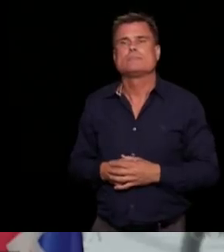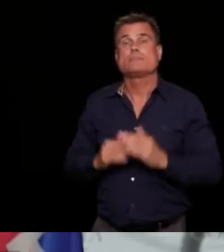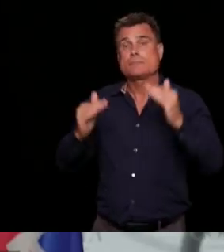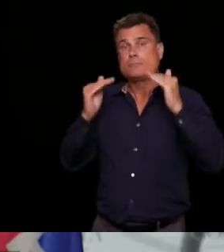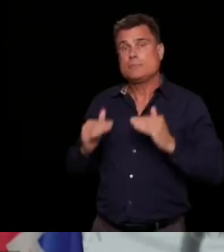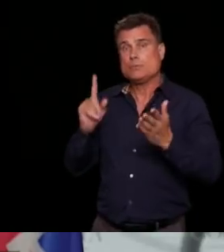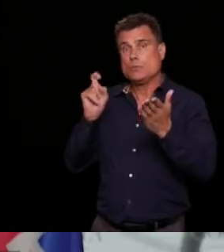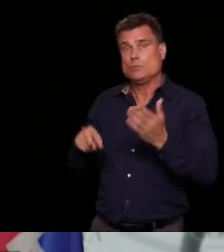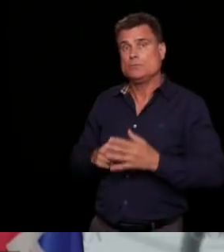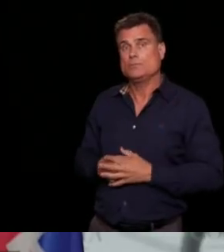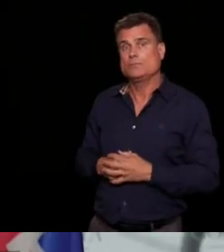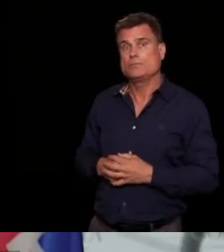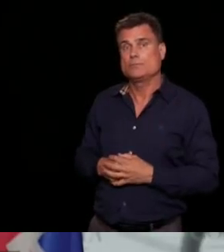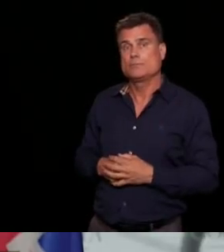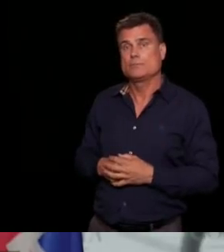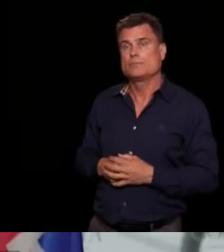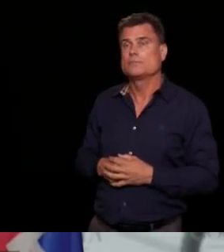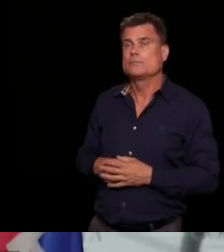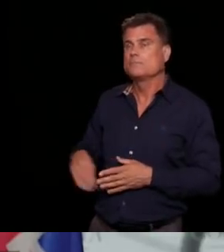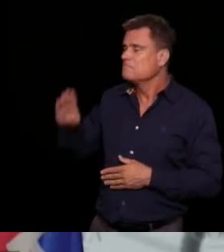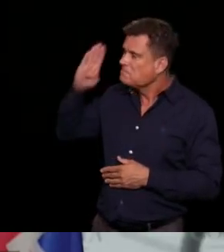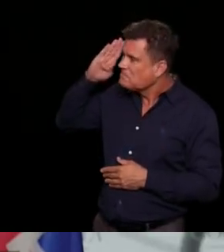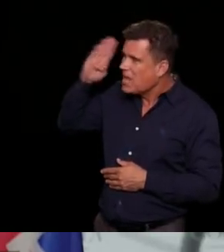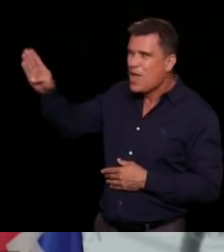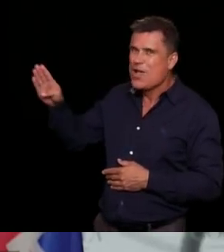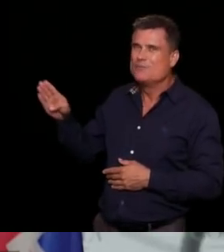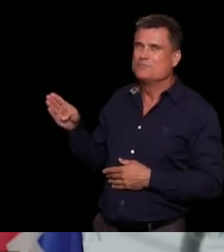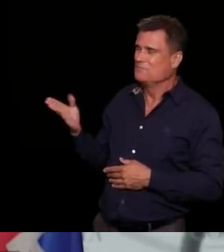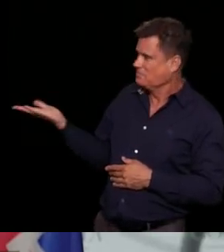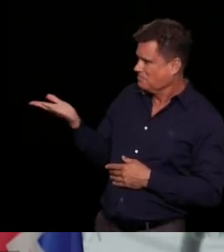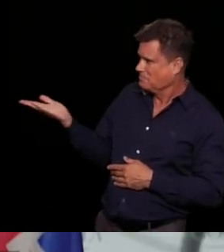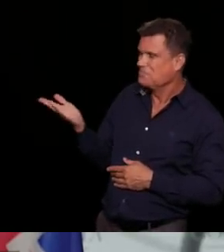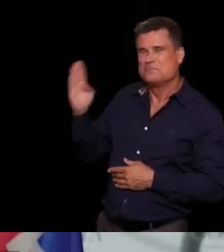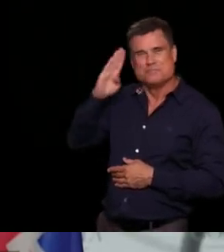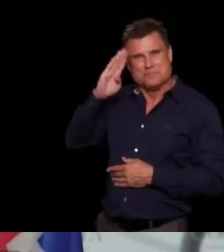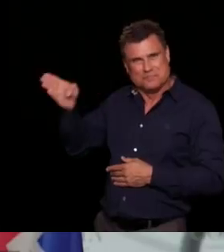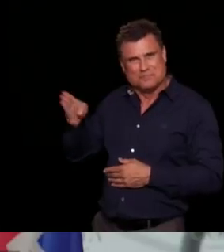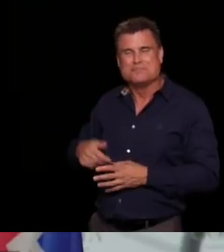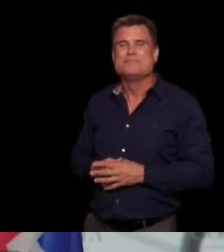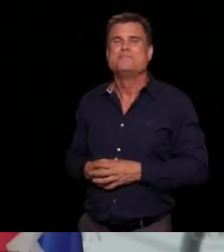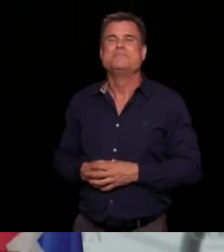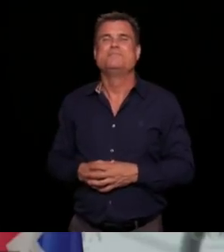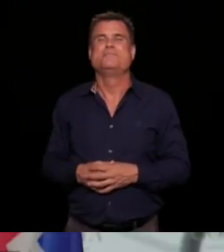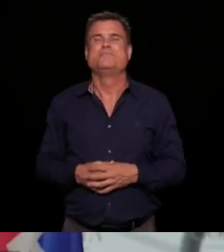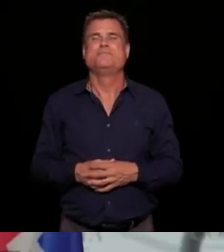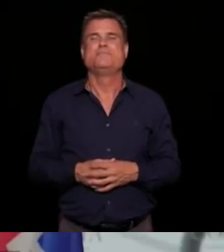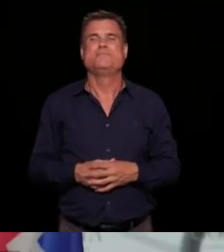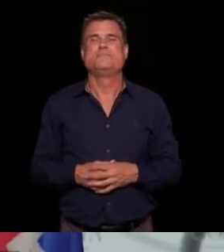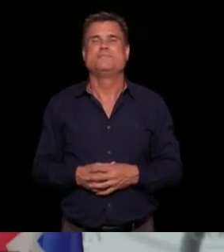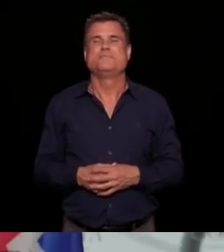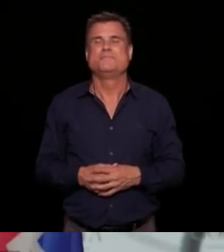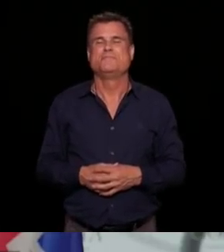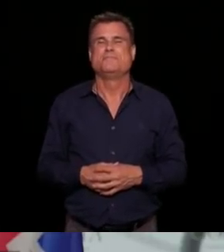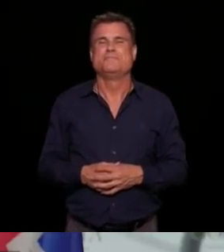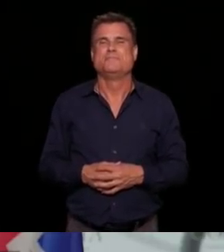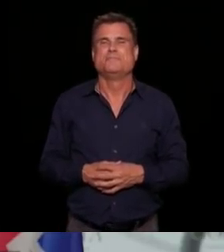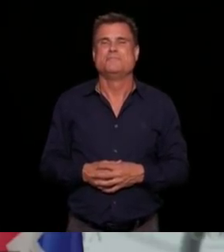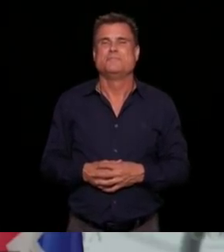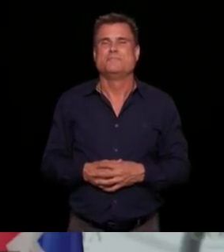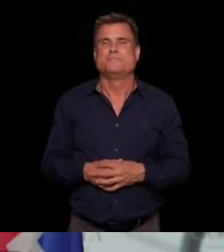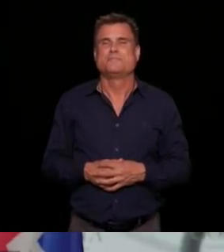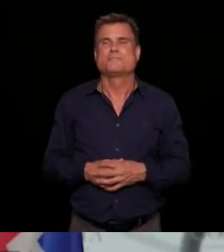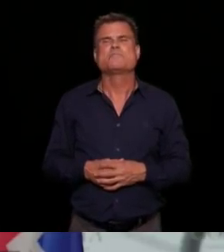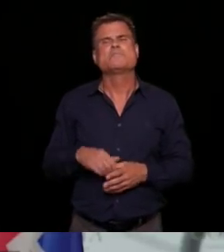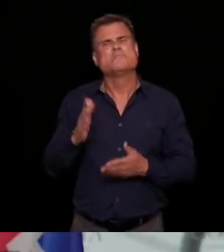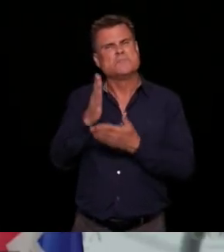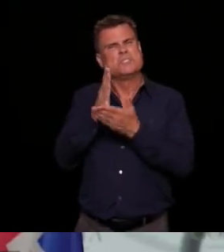1130. Hi, Minister Dix and Dr. Gustafson. Thank you for taking my question. We have been getting some complaints who say that they want